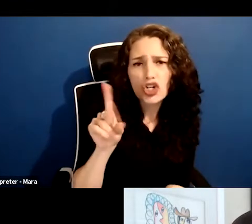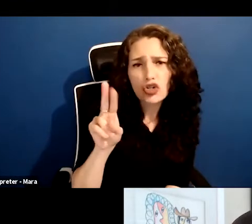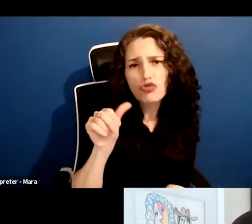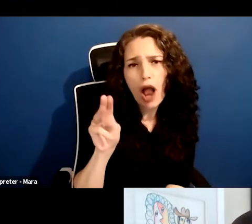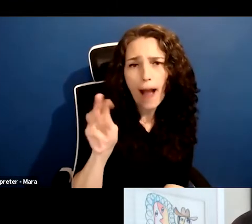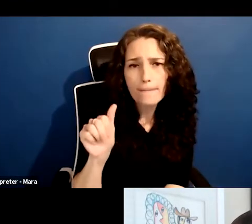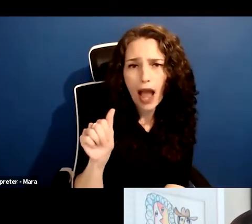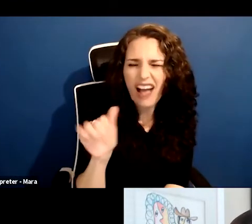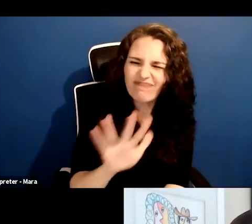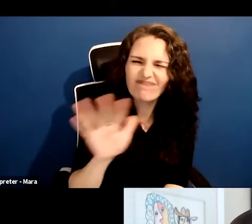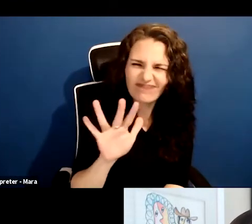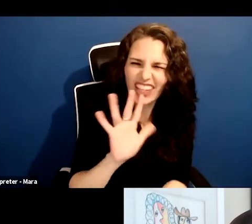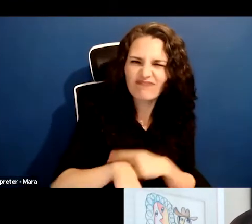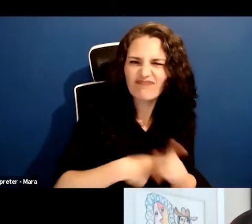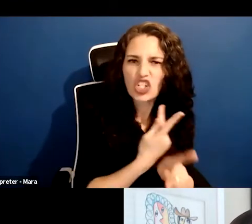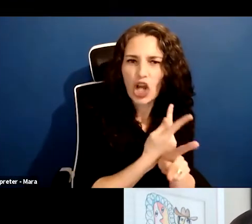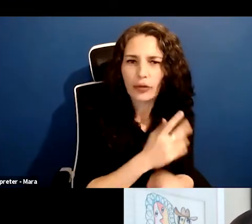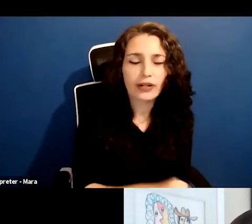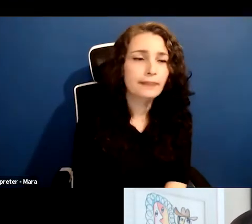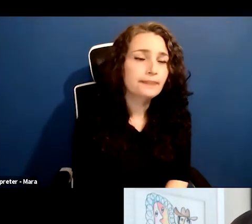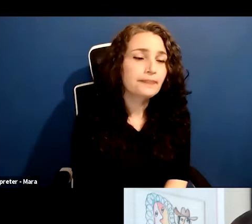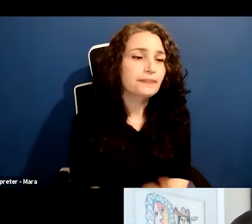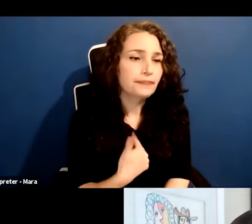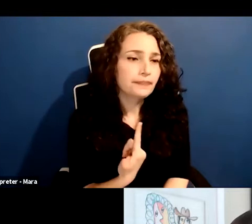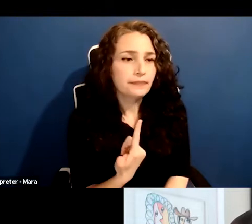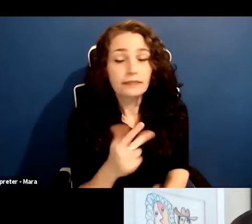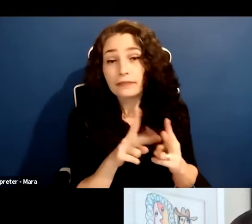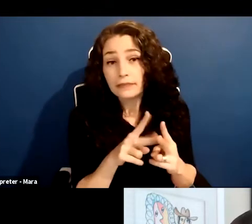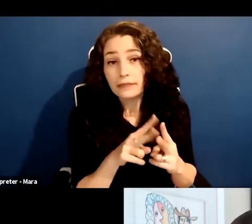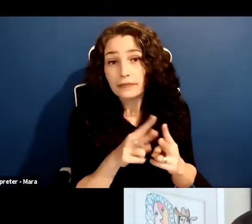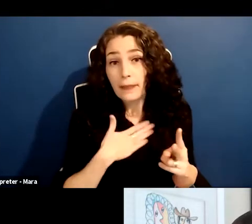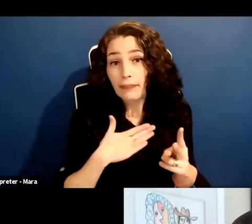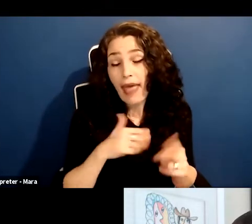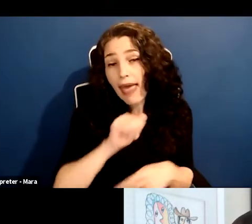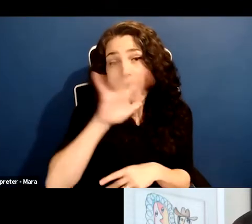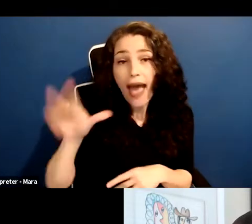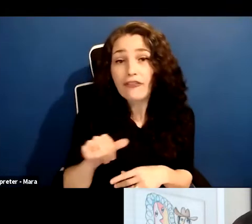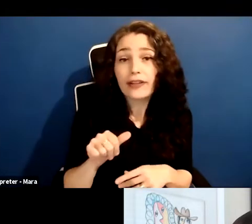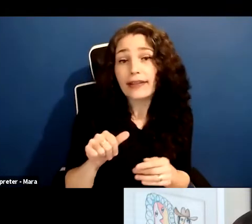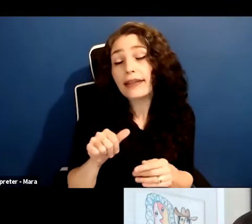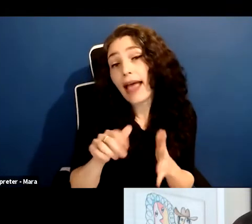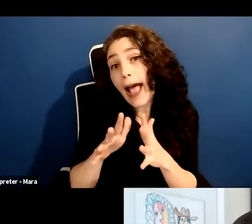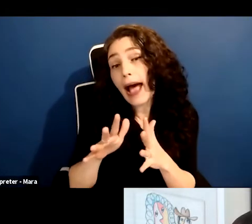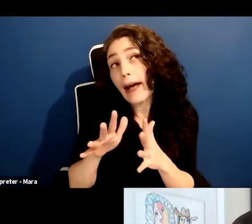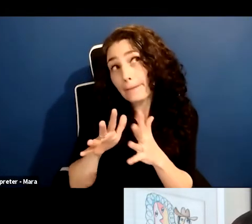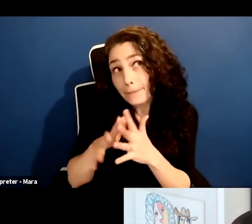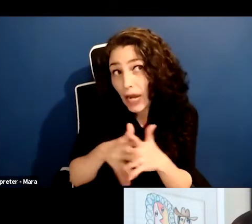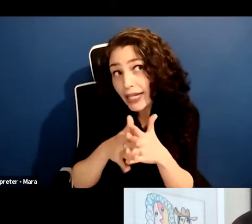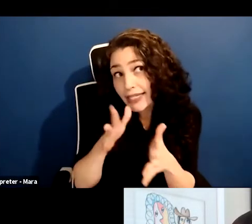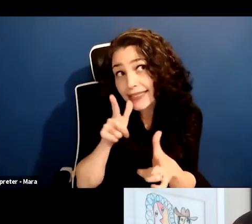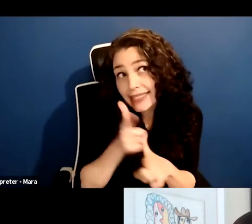in that genre mostly. And I go out either with my African-American sisters and my